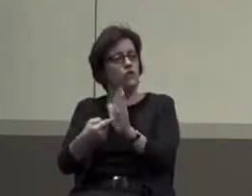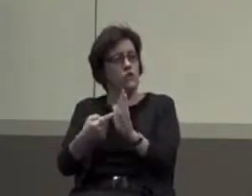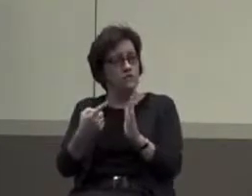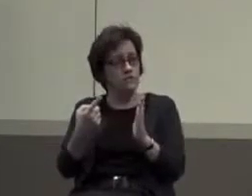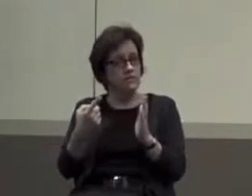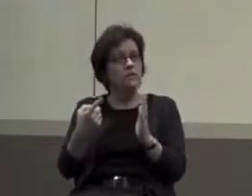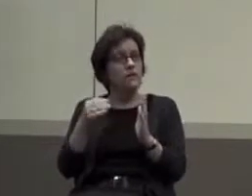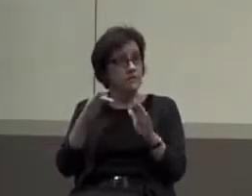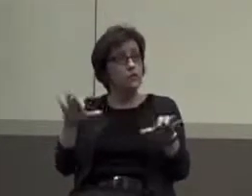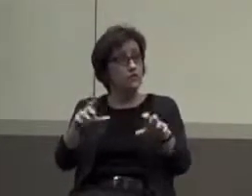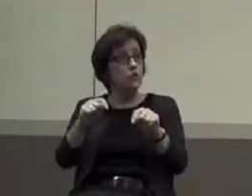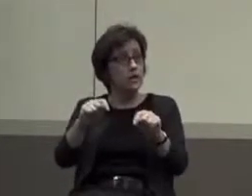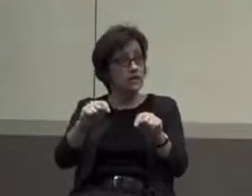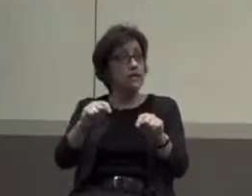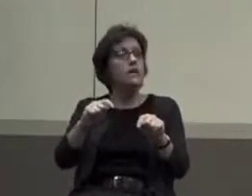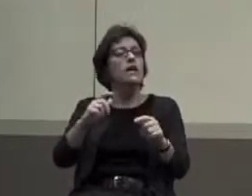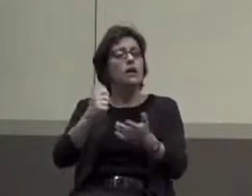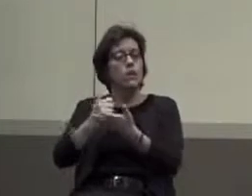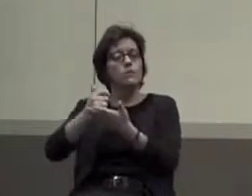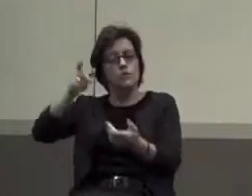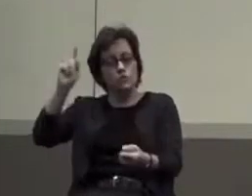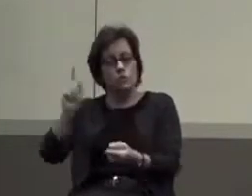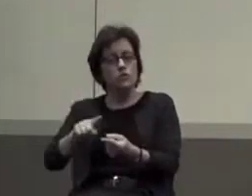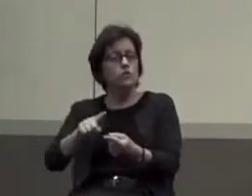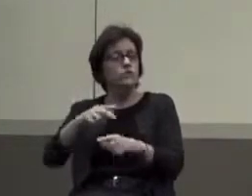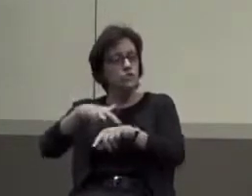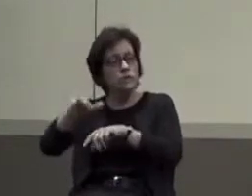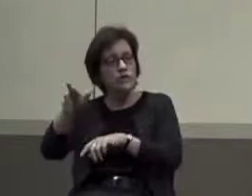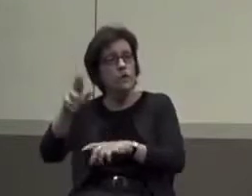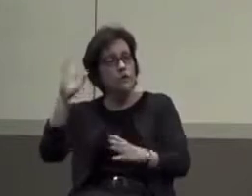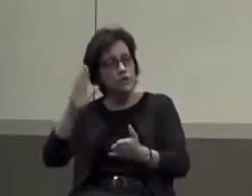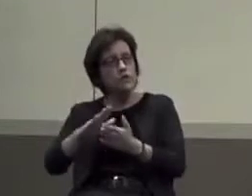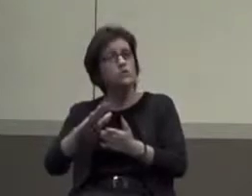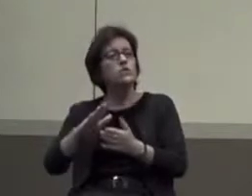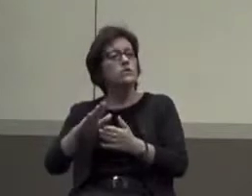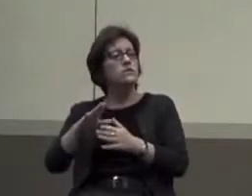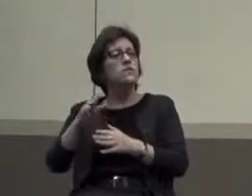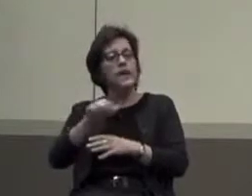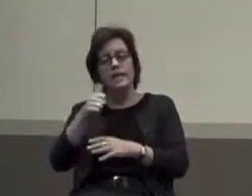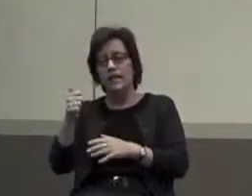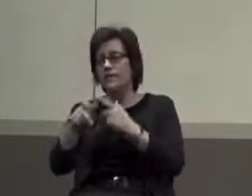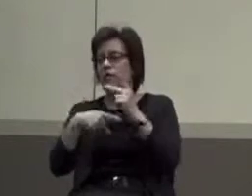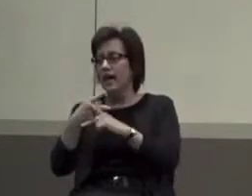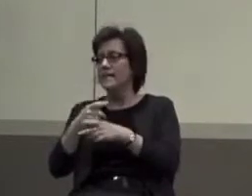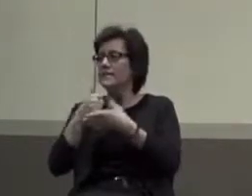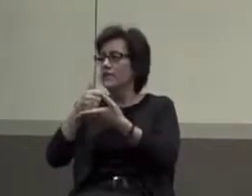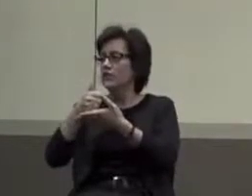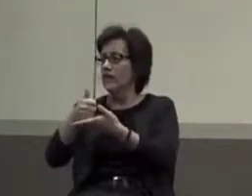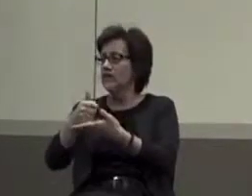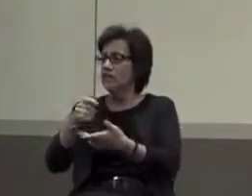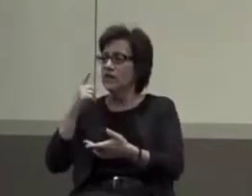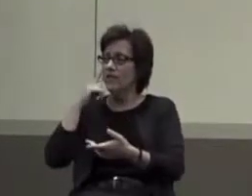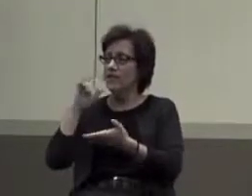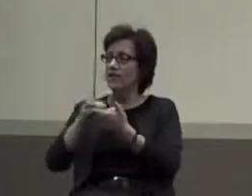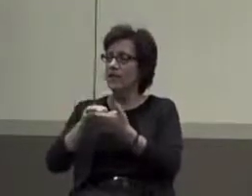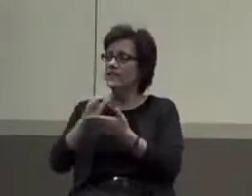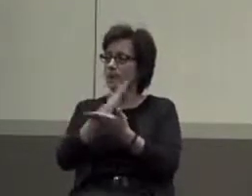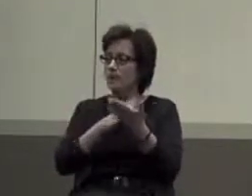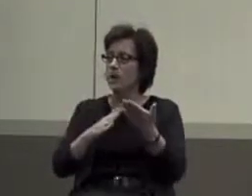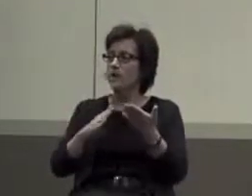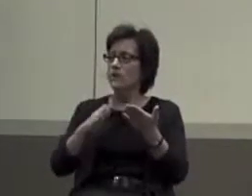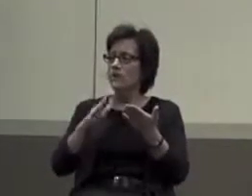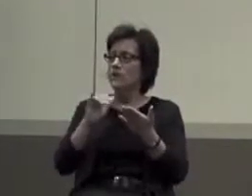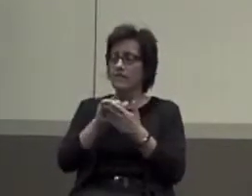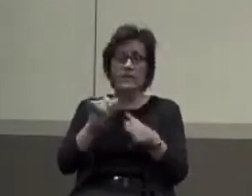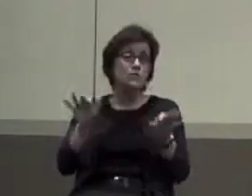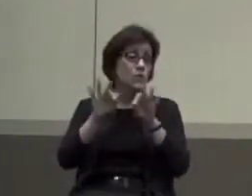and reduce referrals and reduce the need for other behavioral type of intervention. So that's, I think, is a piece that's worth looking